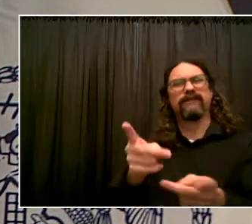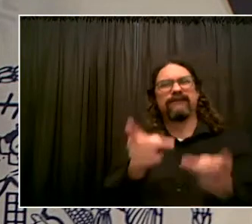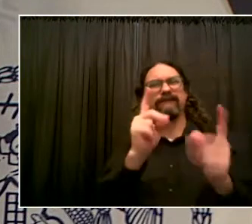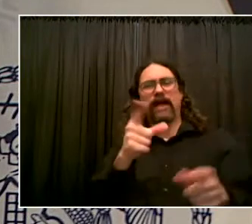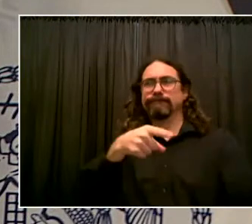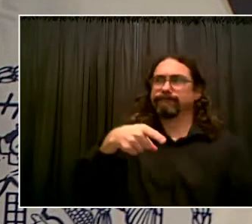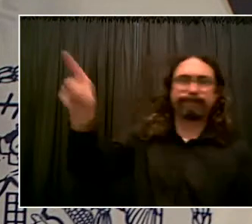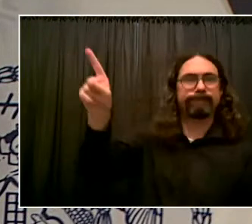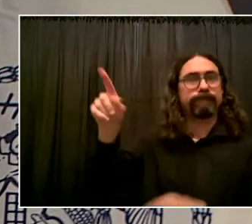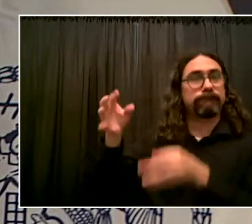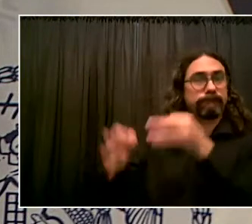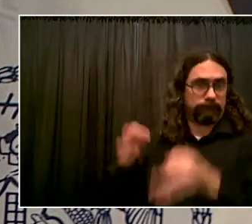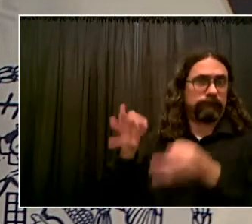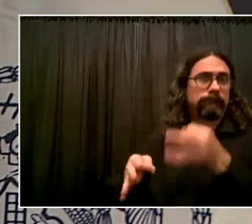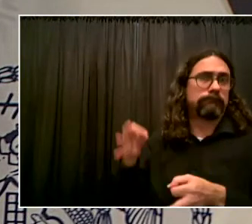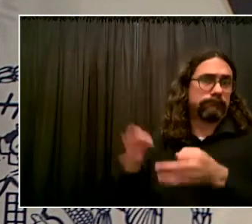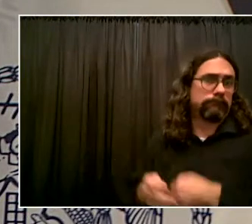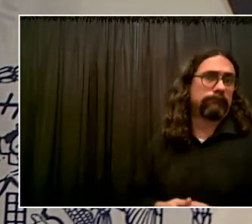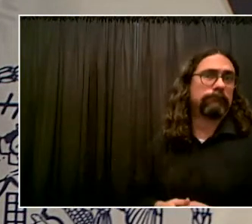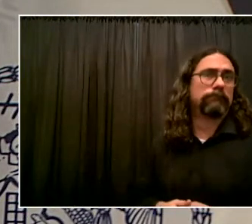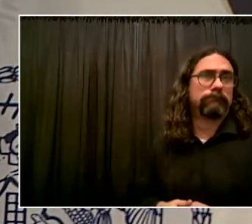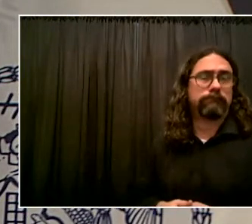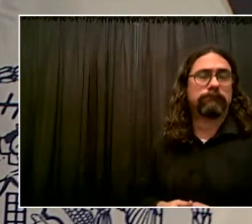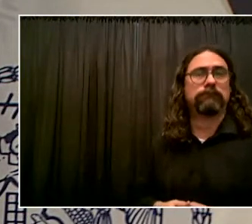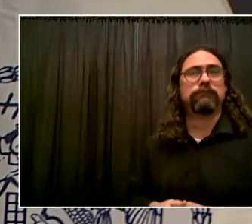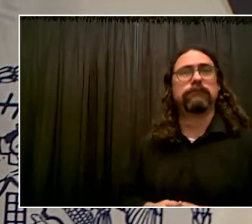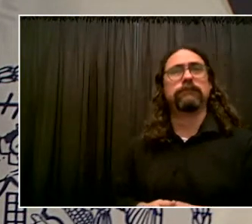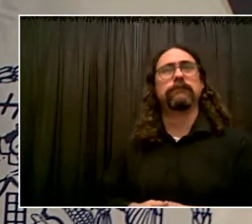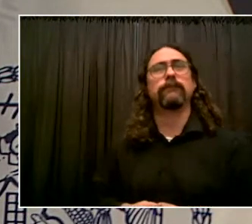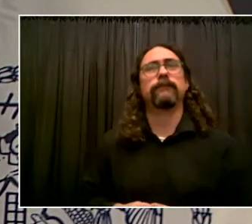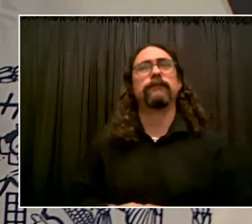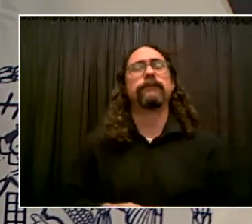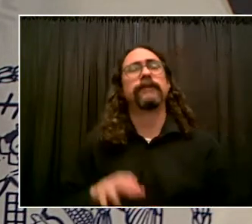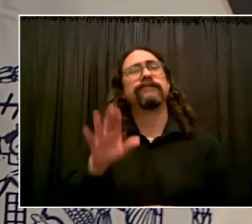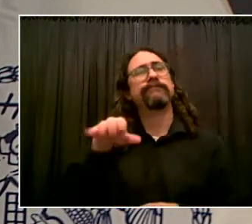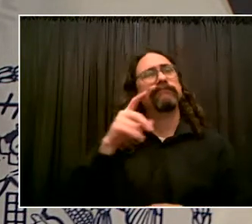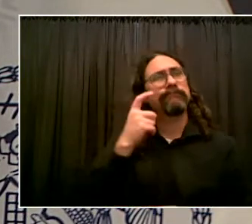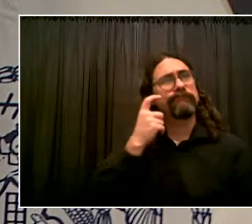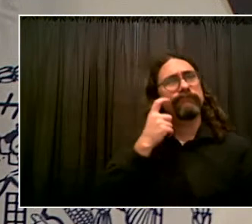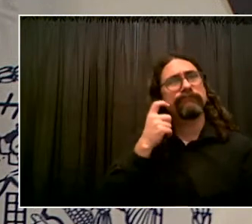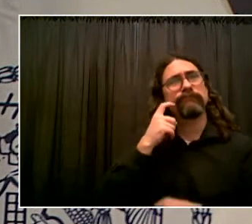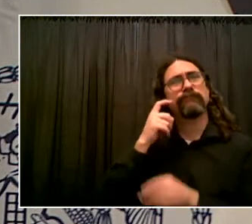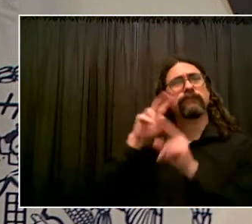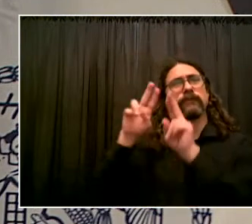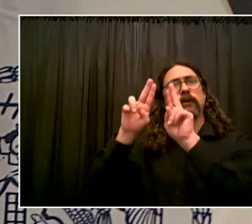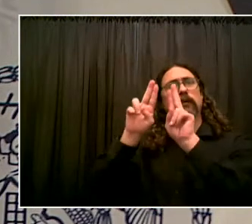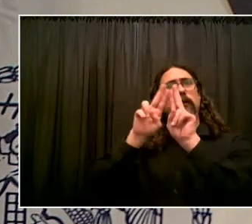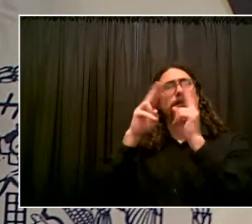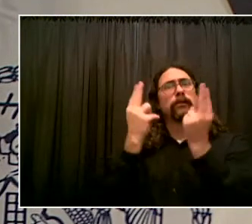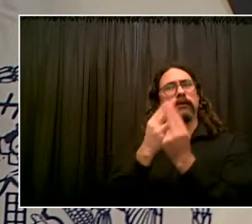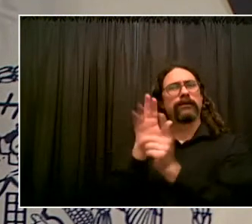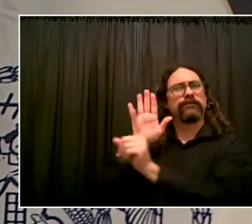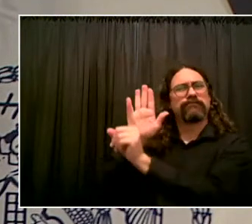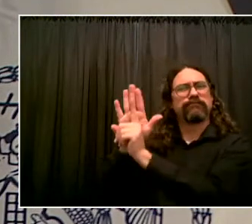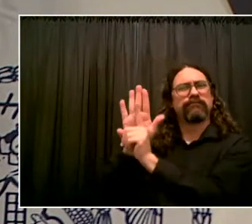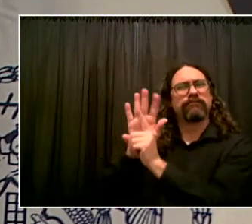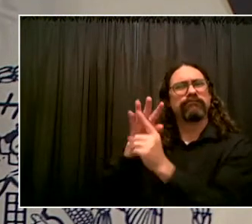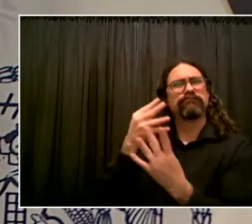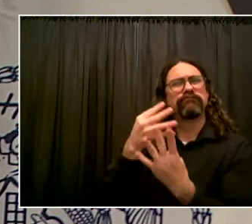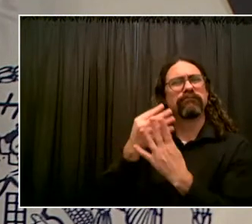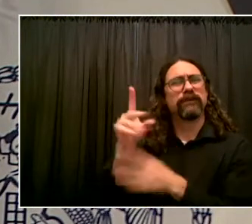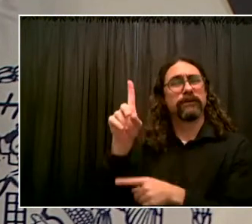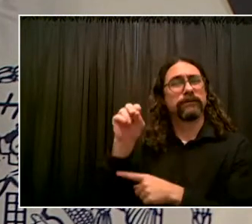clear Taylor law violations. They backed down quickly when we did that. If we see a Taylor law violation, we're going to act